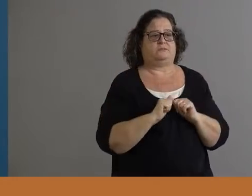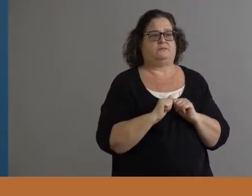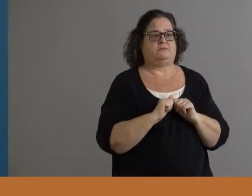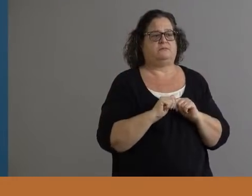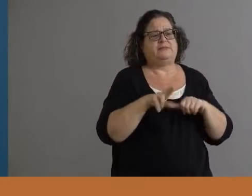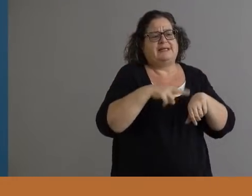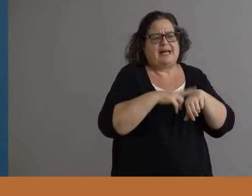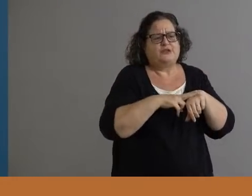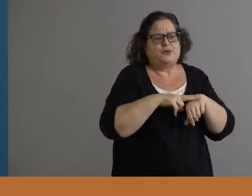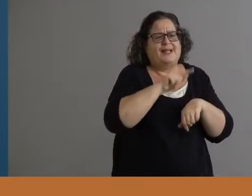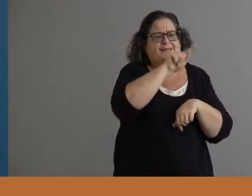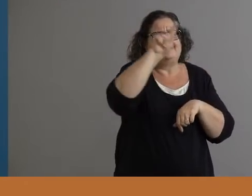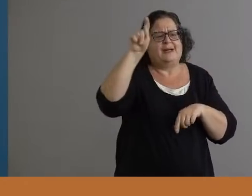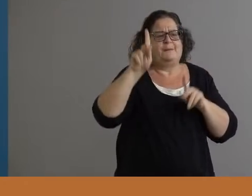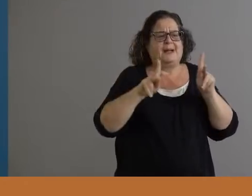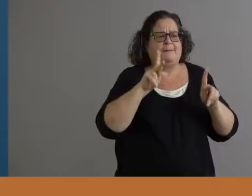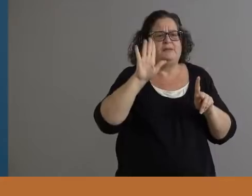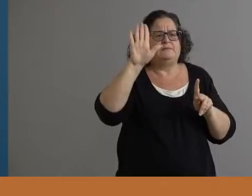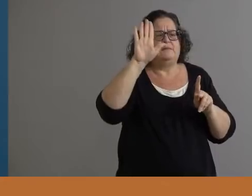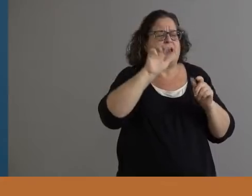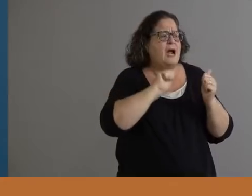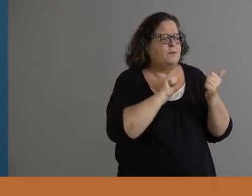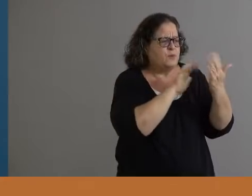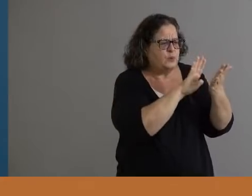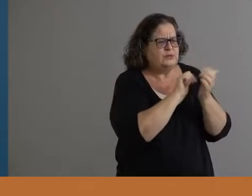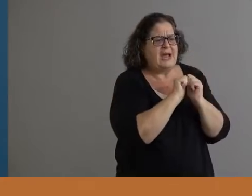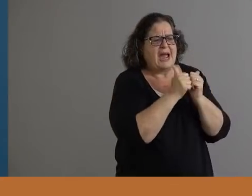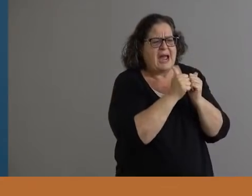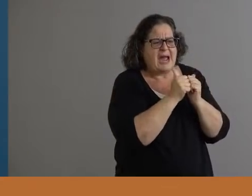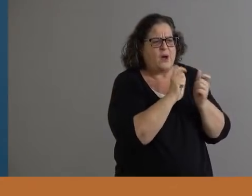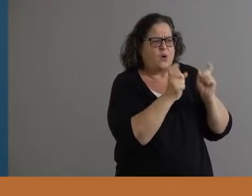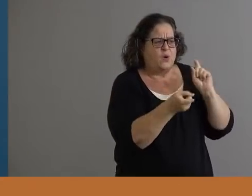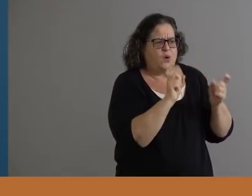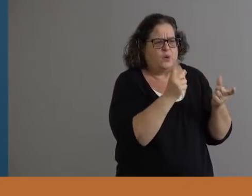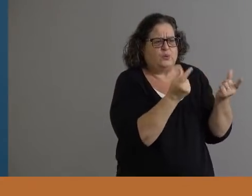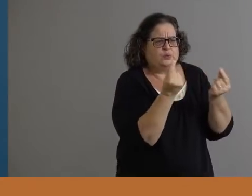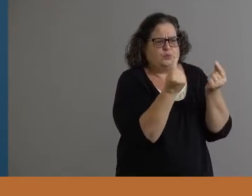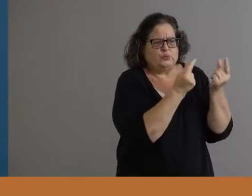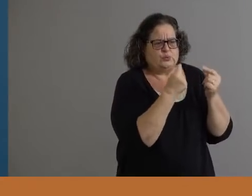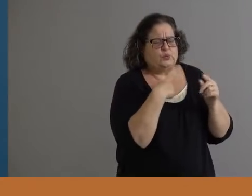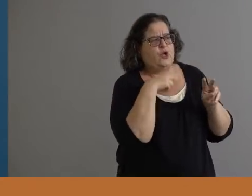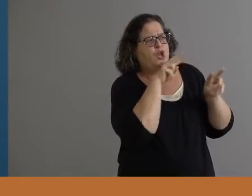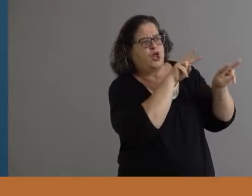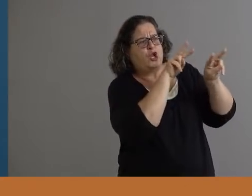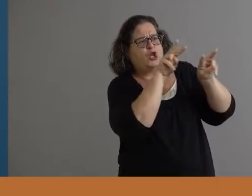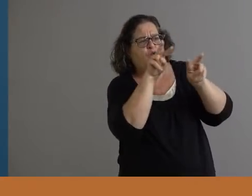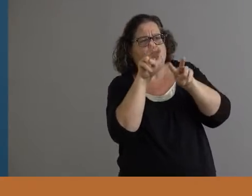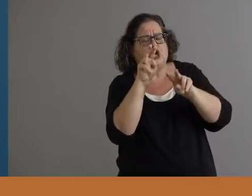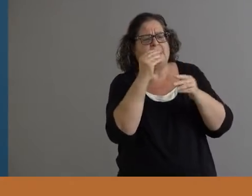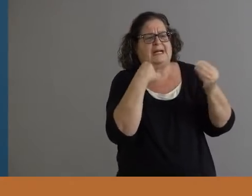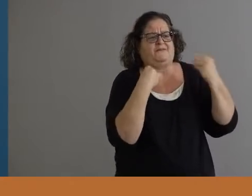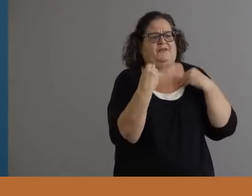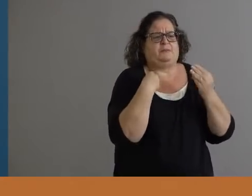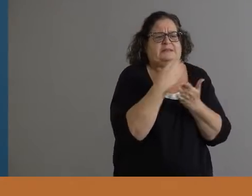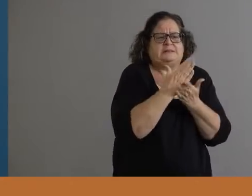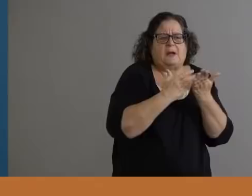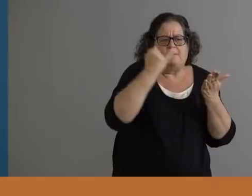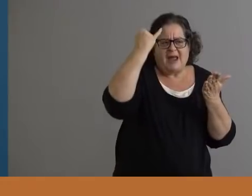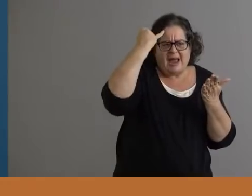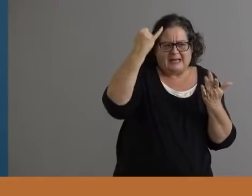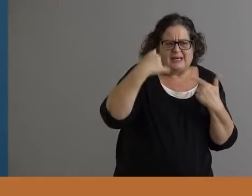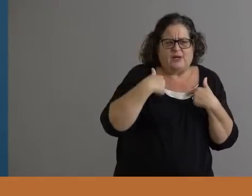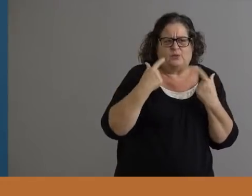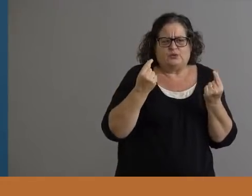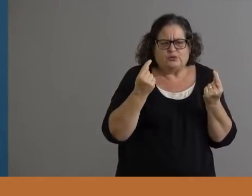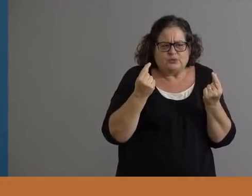best practices, information that they would have. In addition to Governor Sisolak, yesterday I